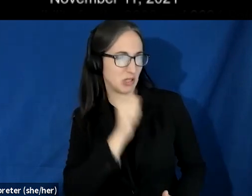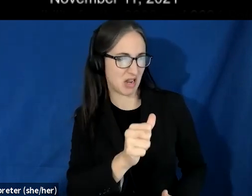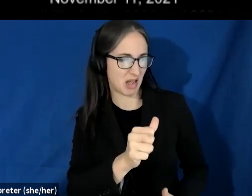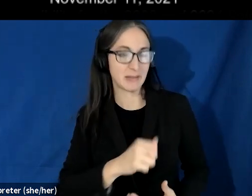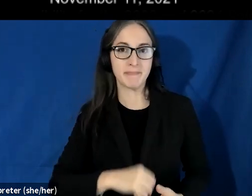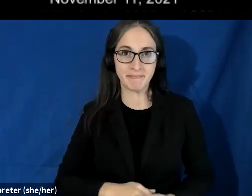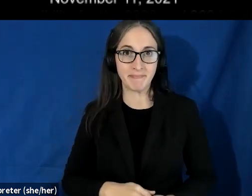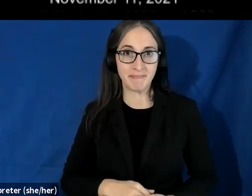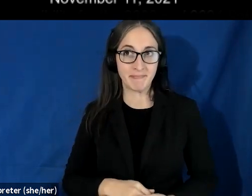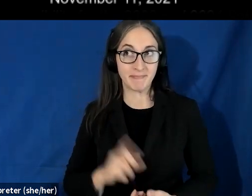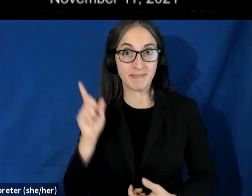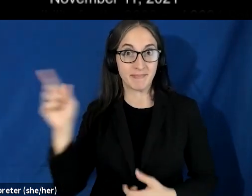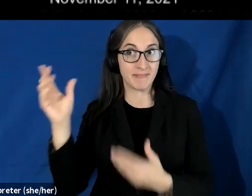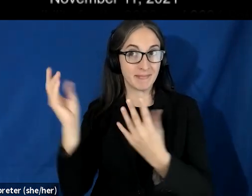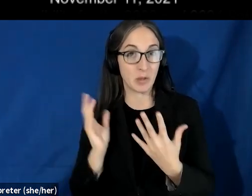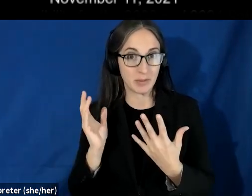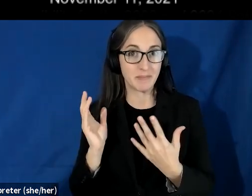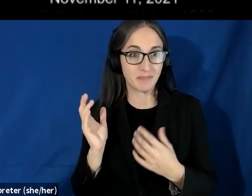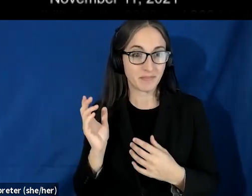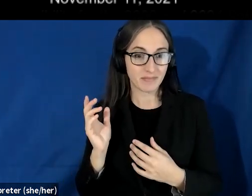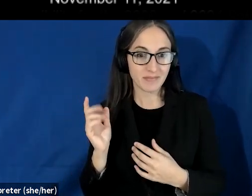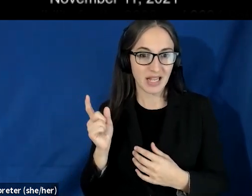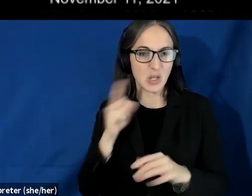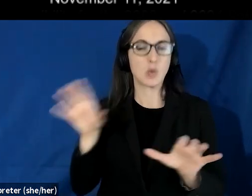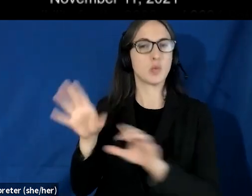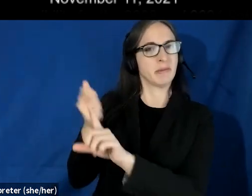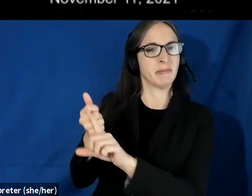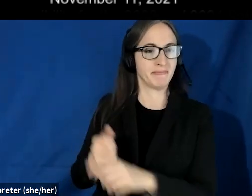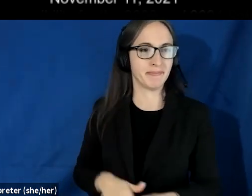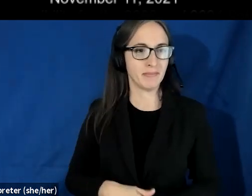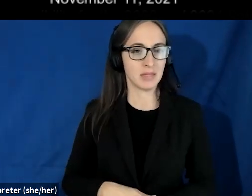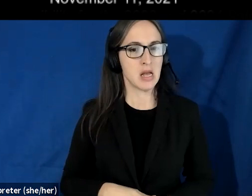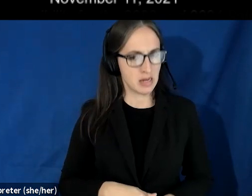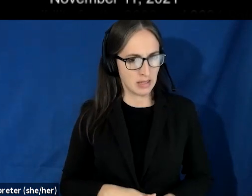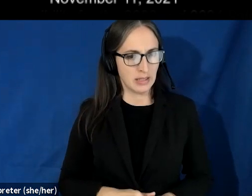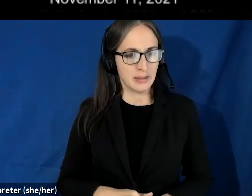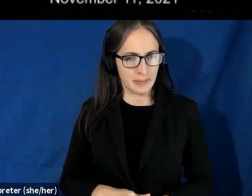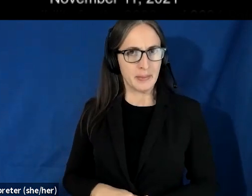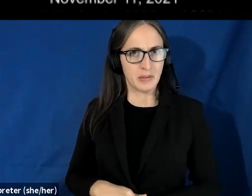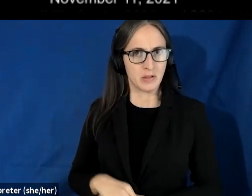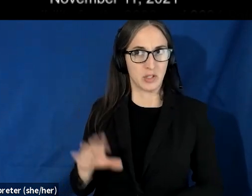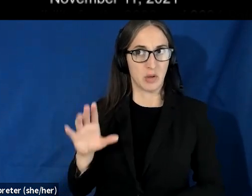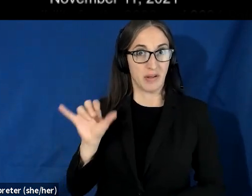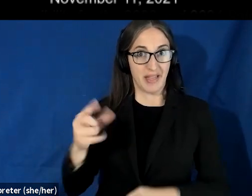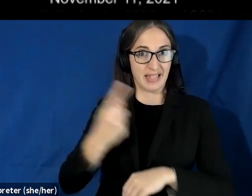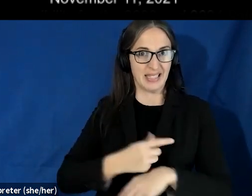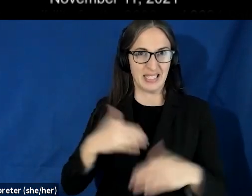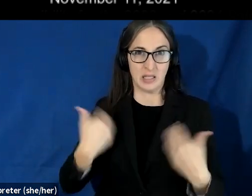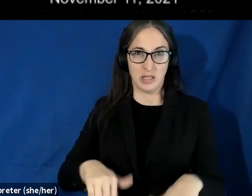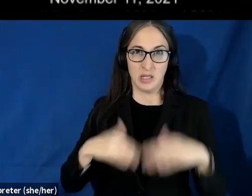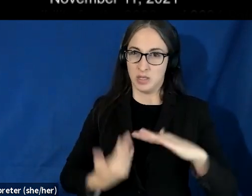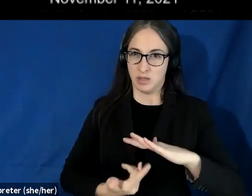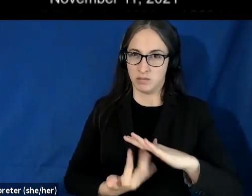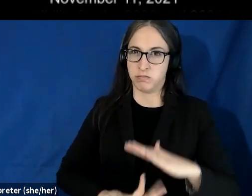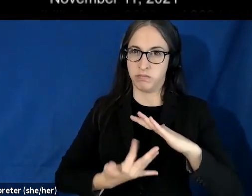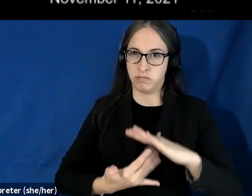And he said that they're good at theoretical stuff. So I can say I never was angry as much as that day, but it